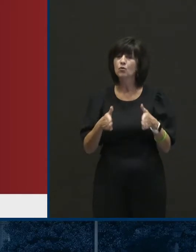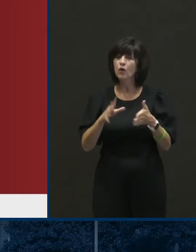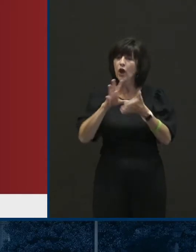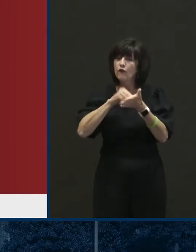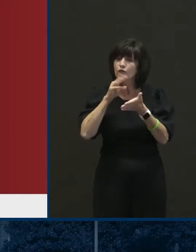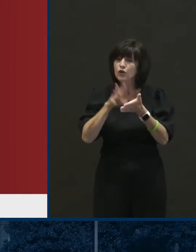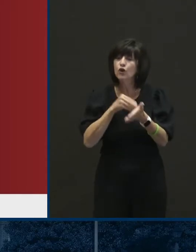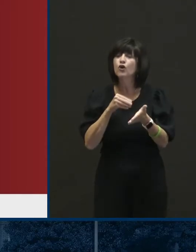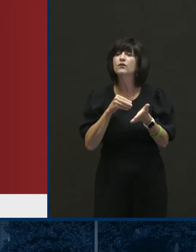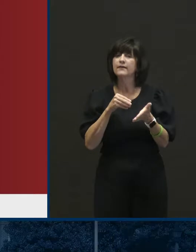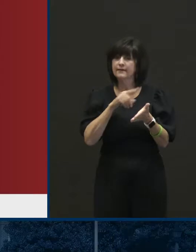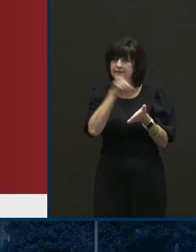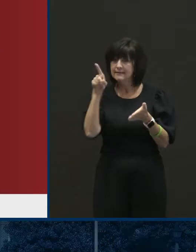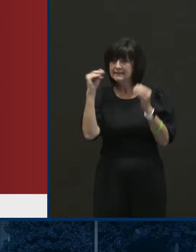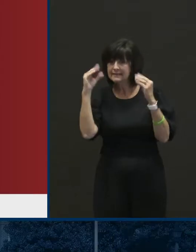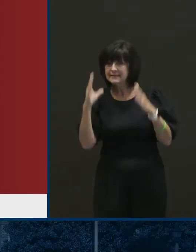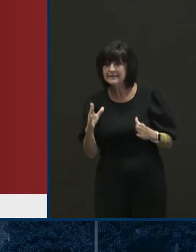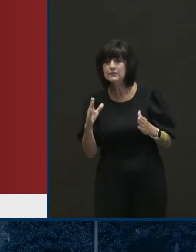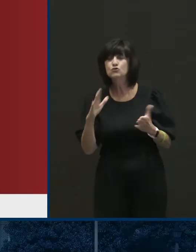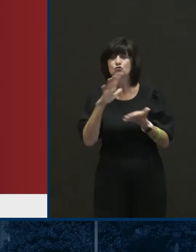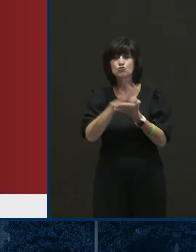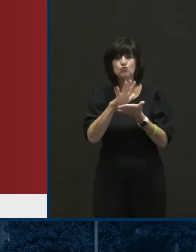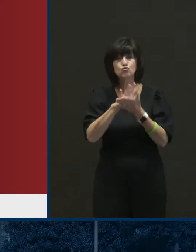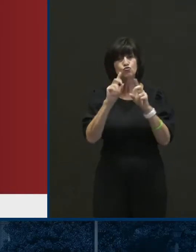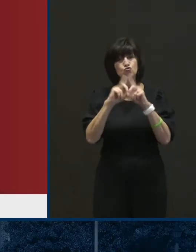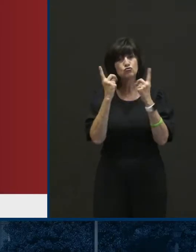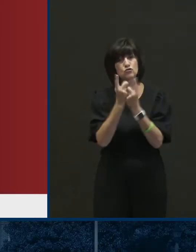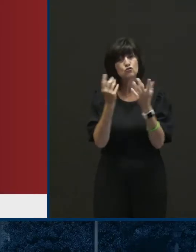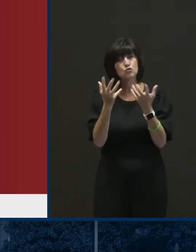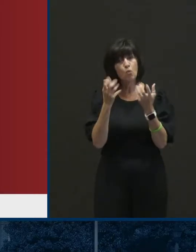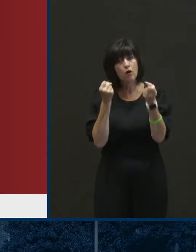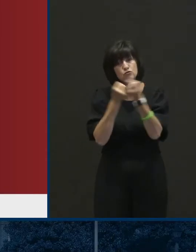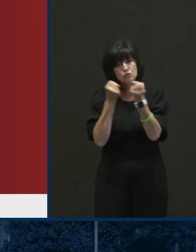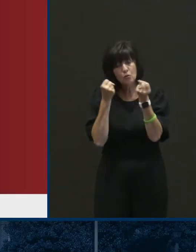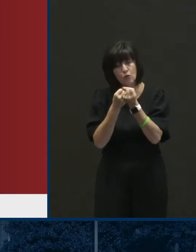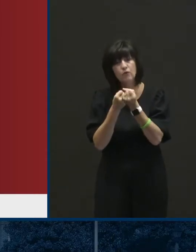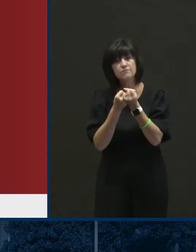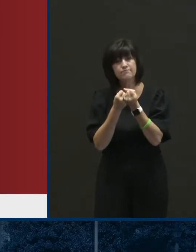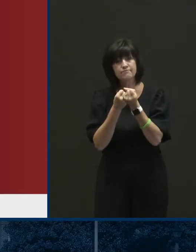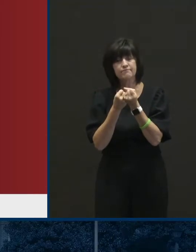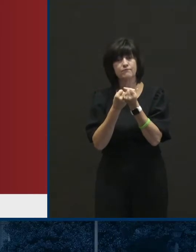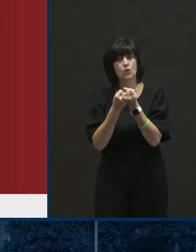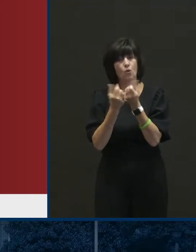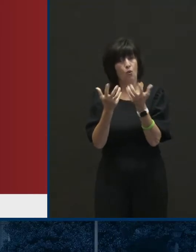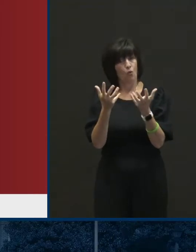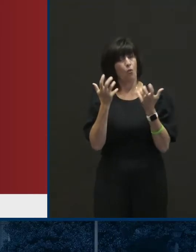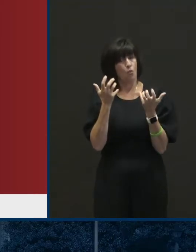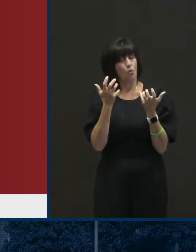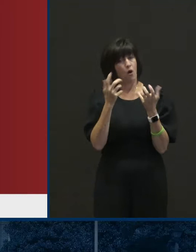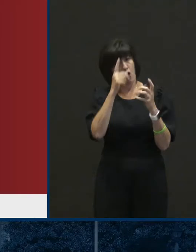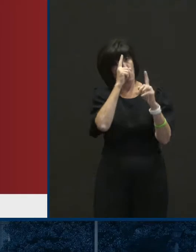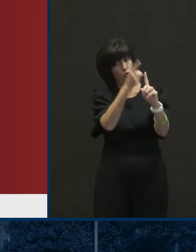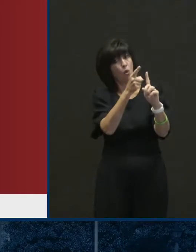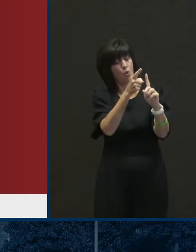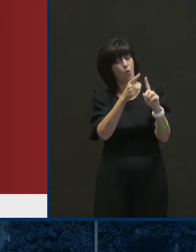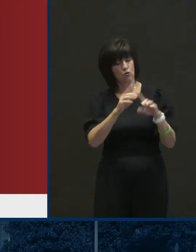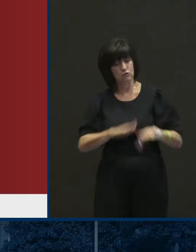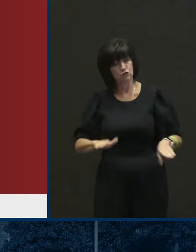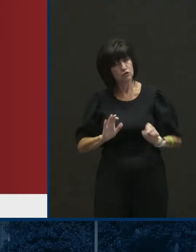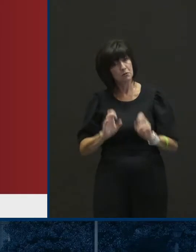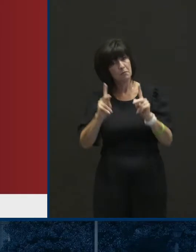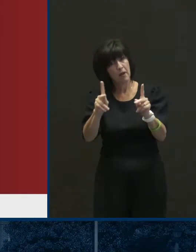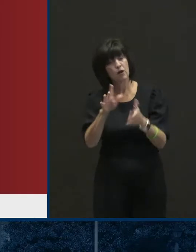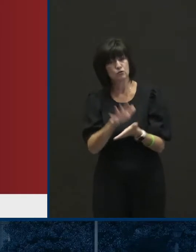districts and teachers and classrooms and try to continue to get more students in those classrooms. What we're hearing from parents is more and